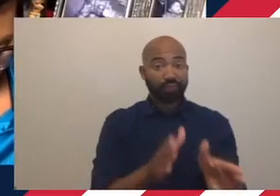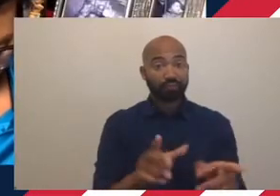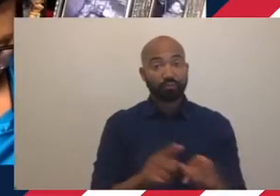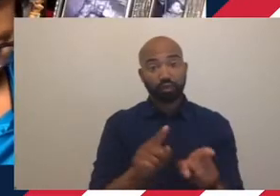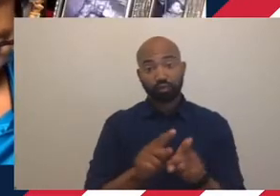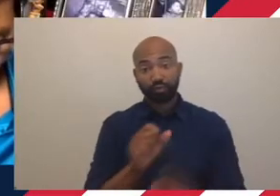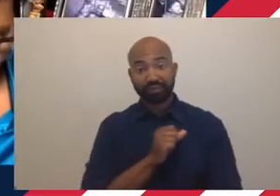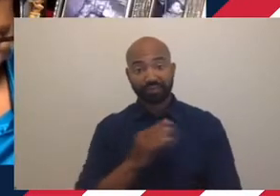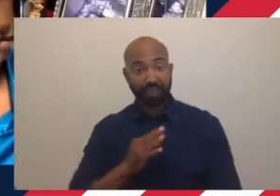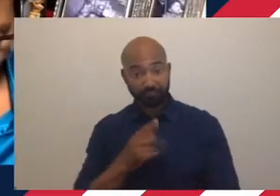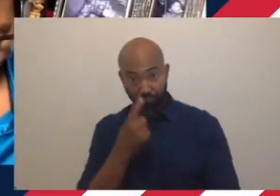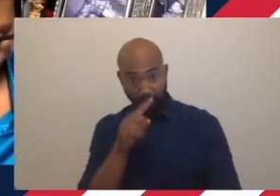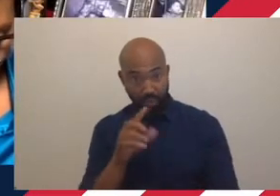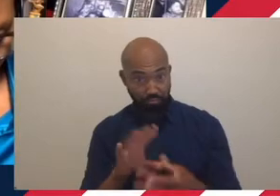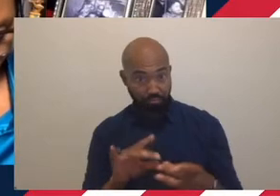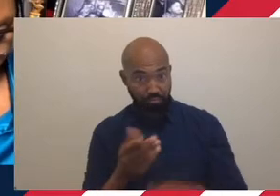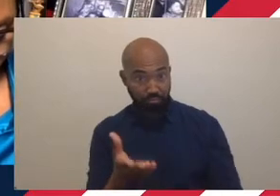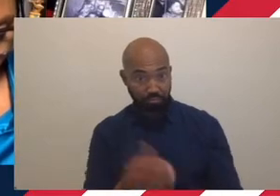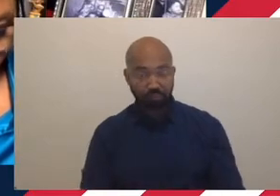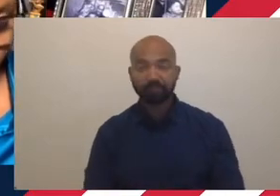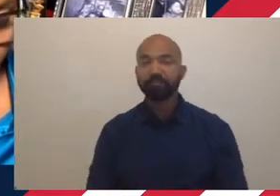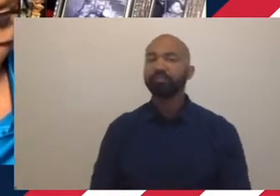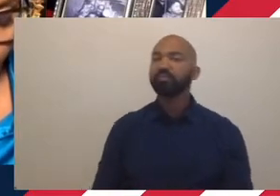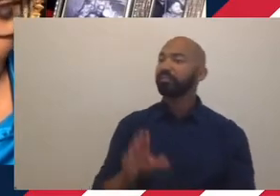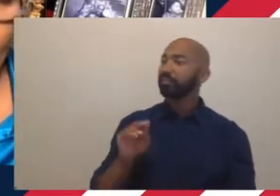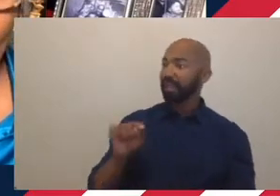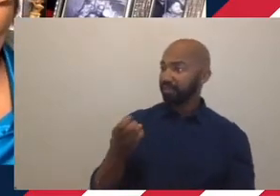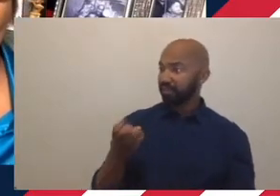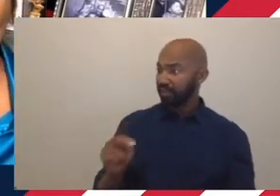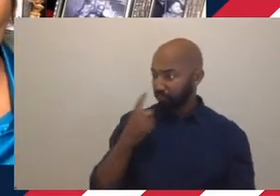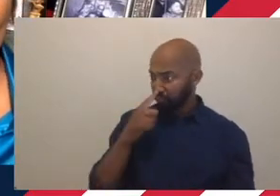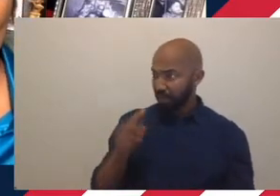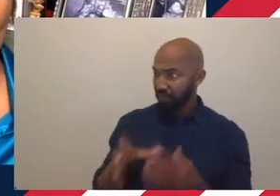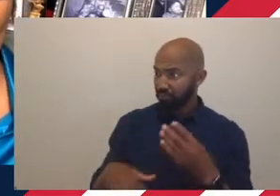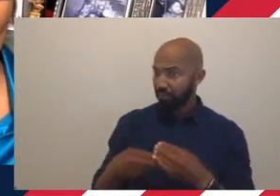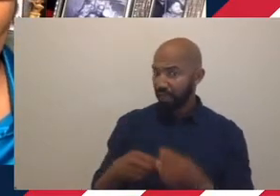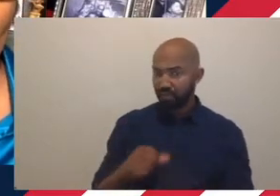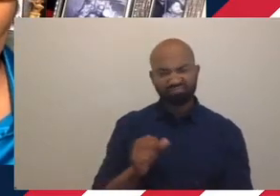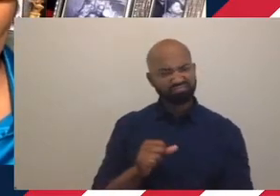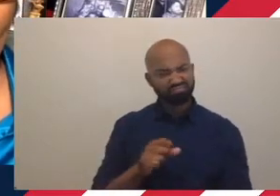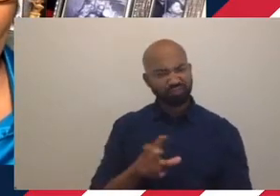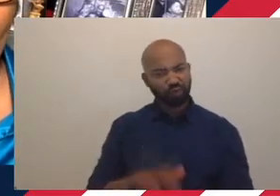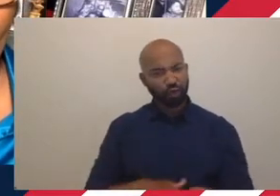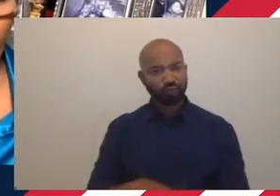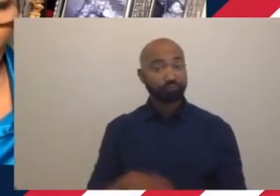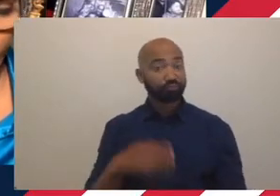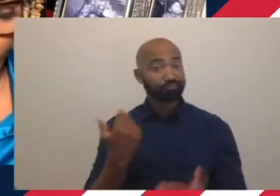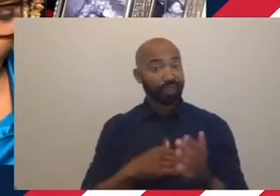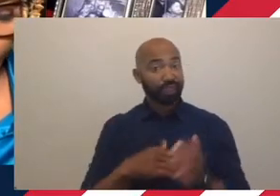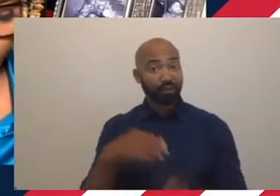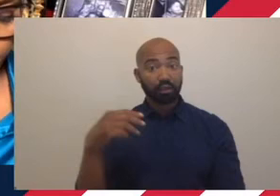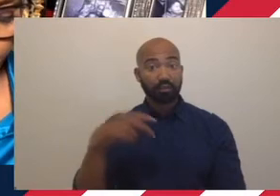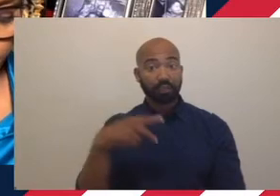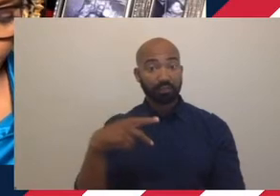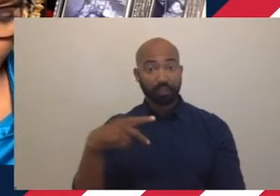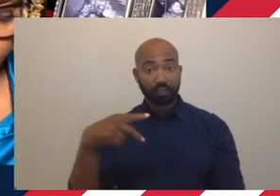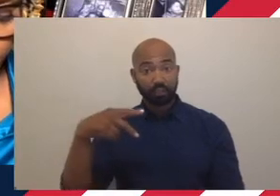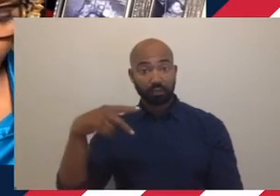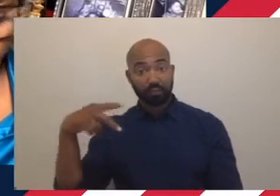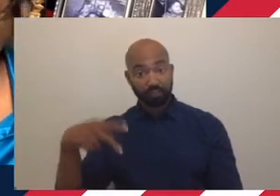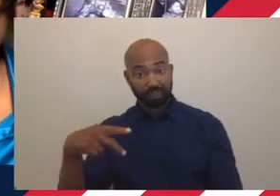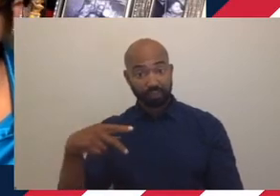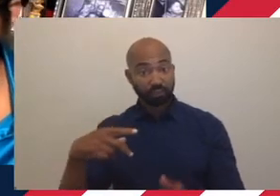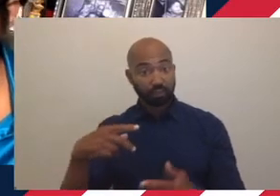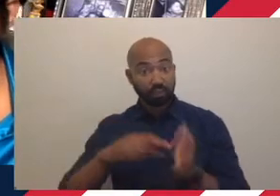Of course. Nathan, do you want to elaborate? Yeah, you know, referencing that PPP, which caused people to be furloughed for a